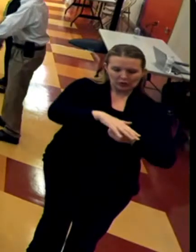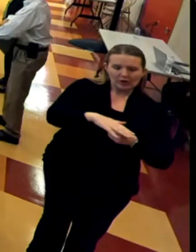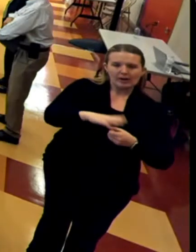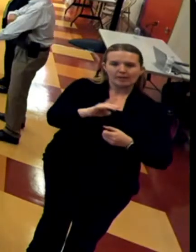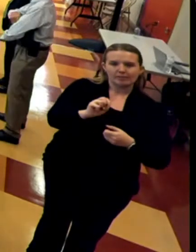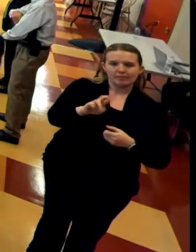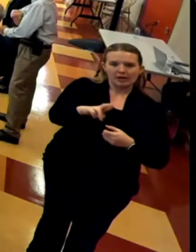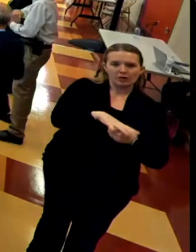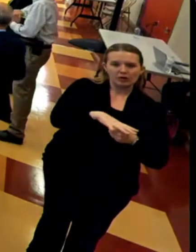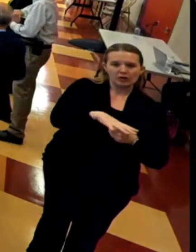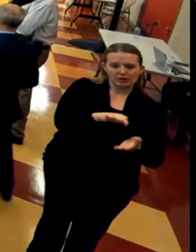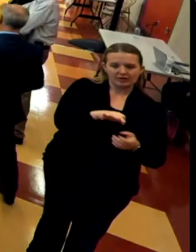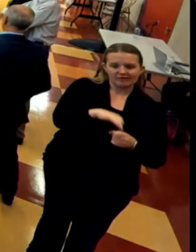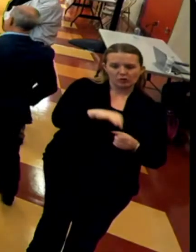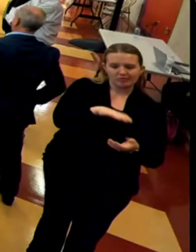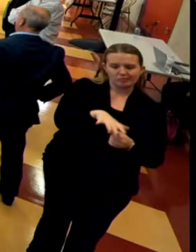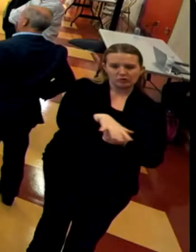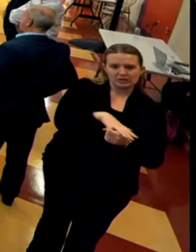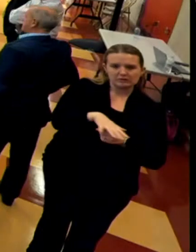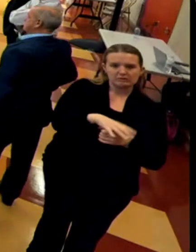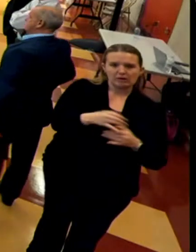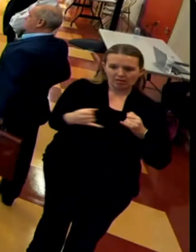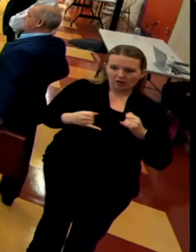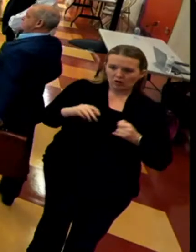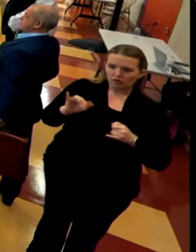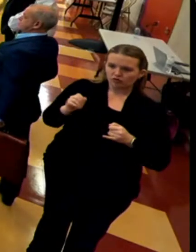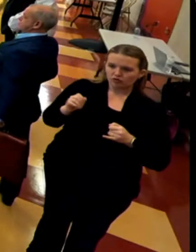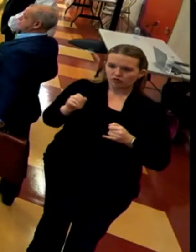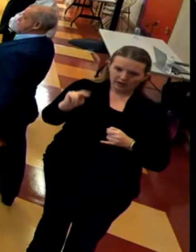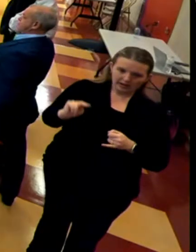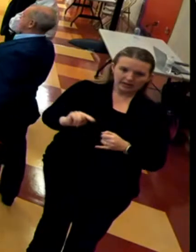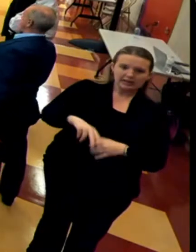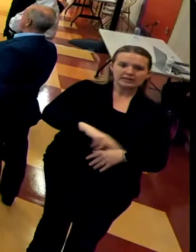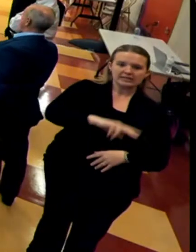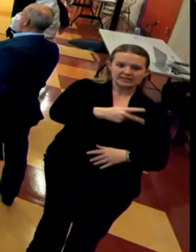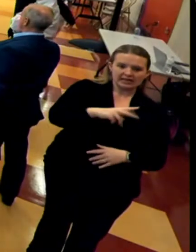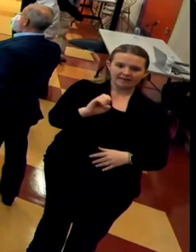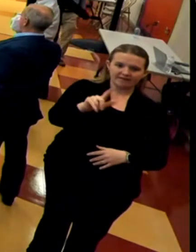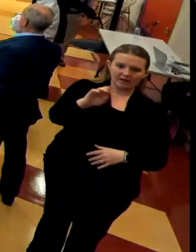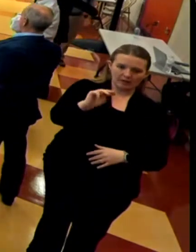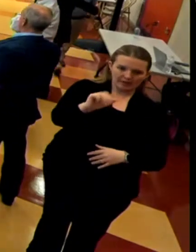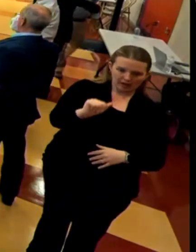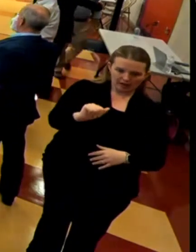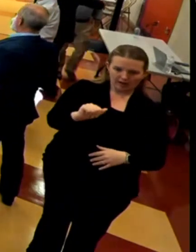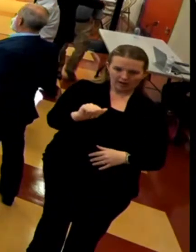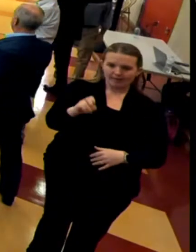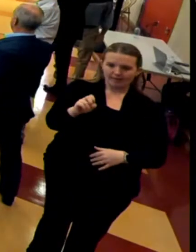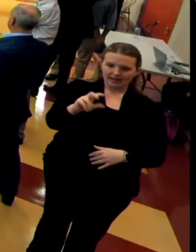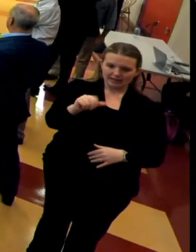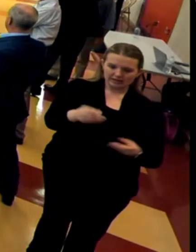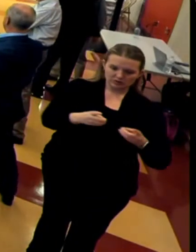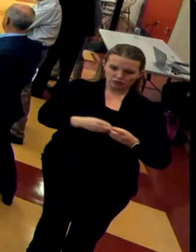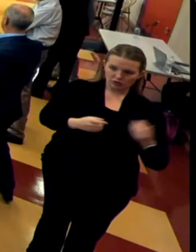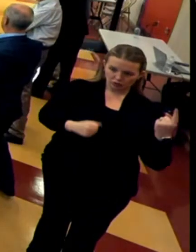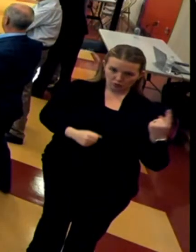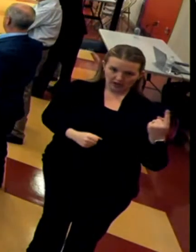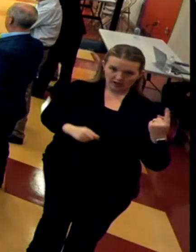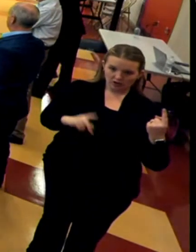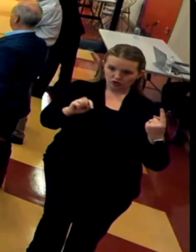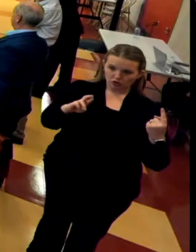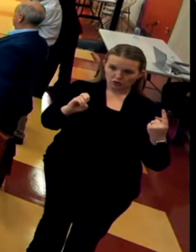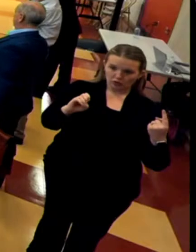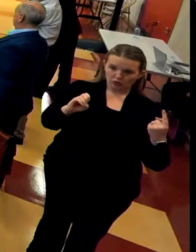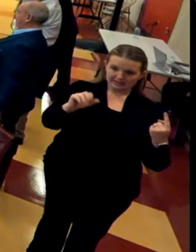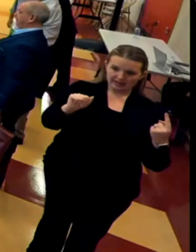lines. First, motion presented by Jordan Gowie, second by Velma Pena. District 1, Teresa